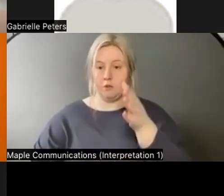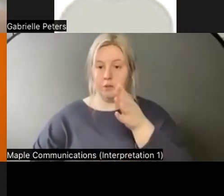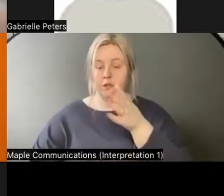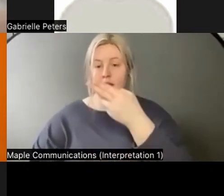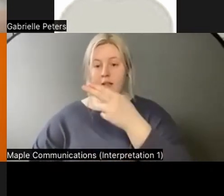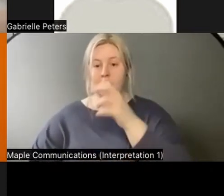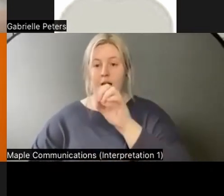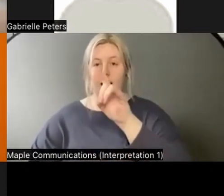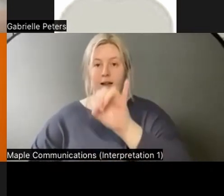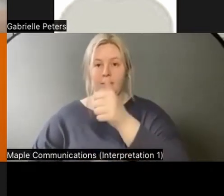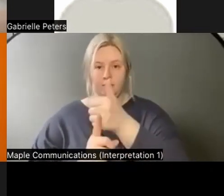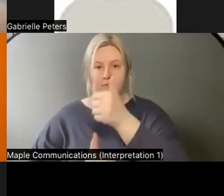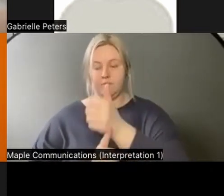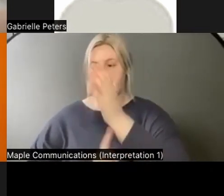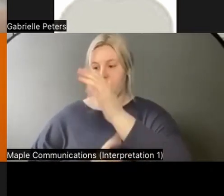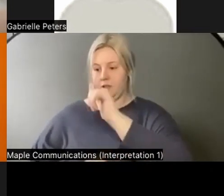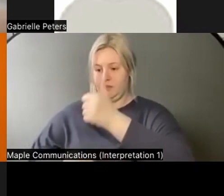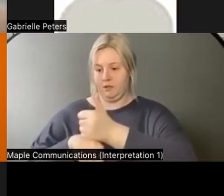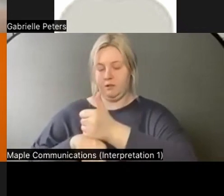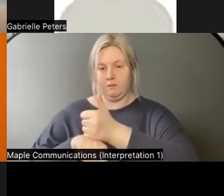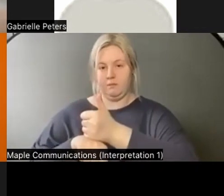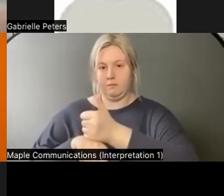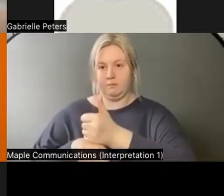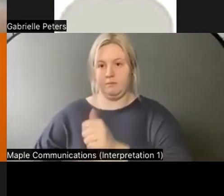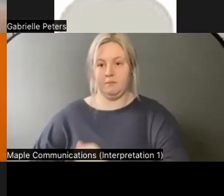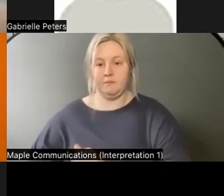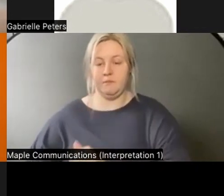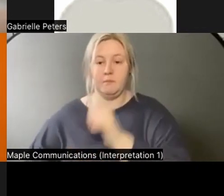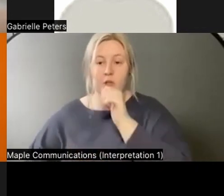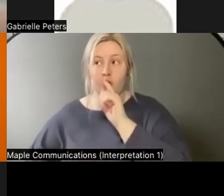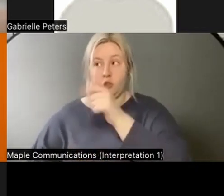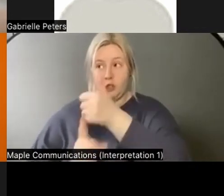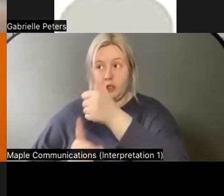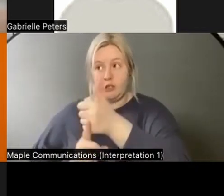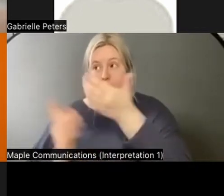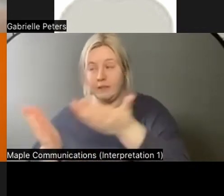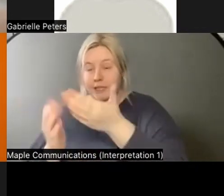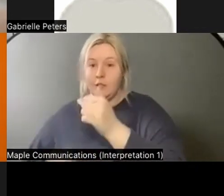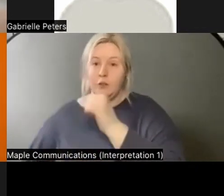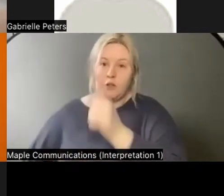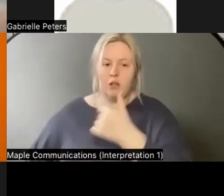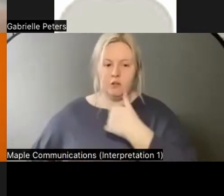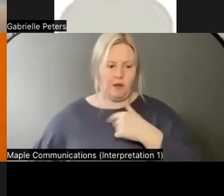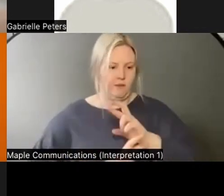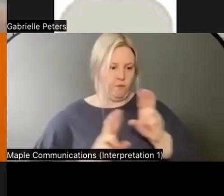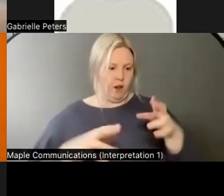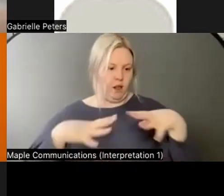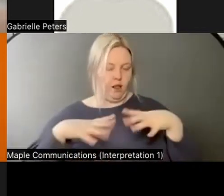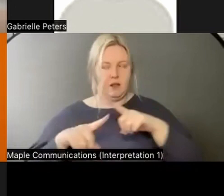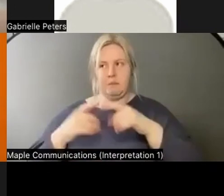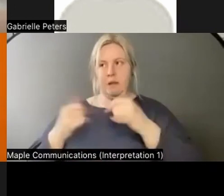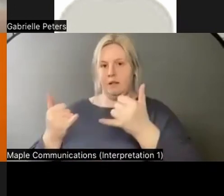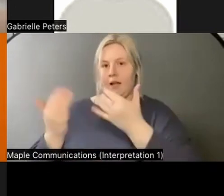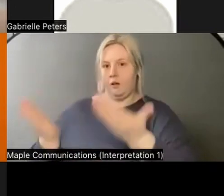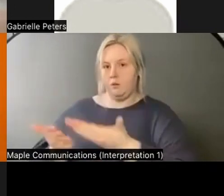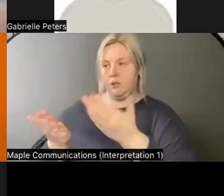presented, not knowing if she would be able to tune in until the very end of